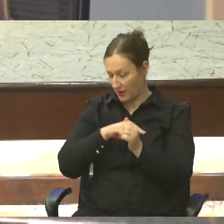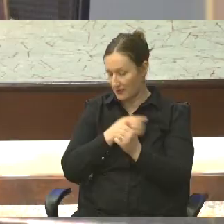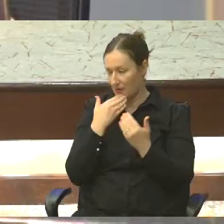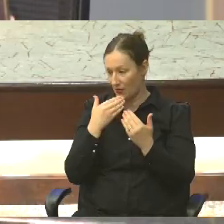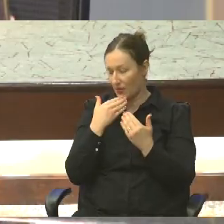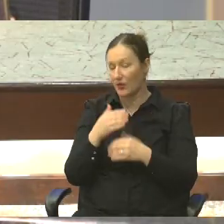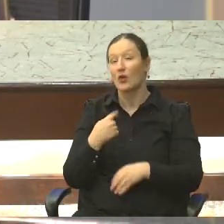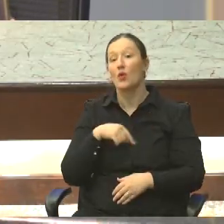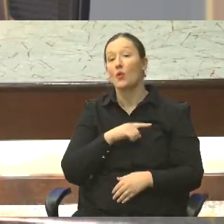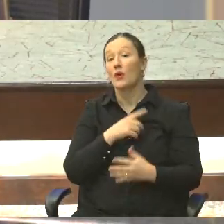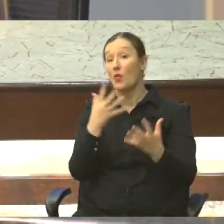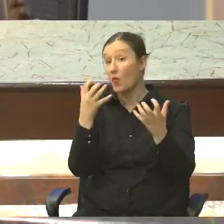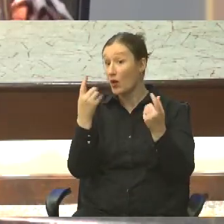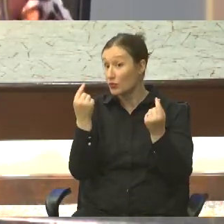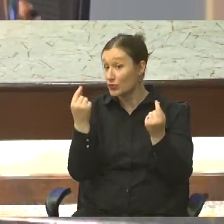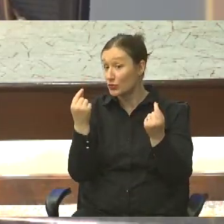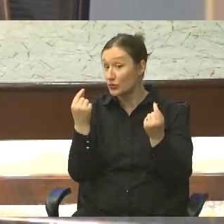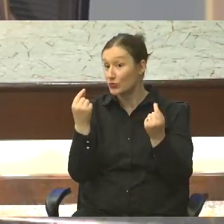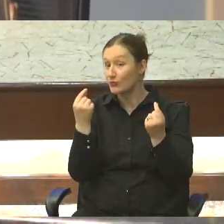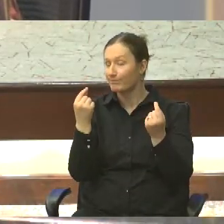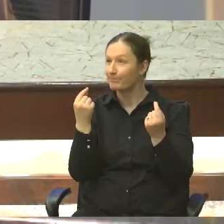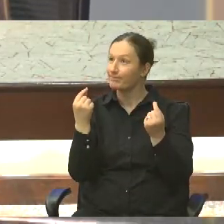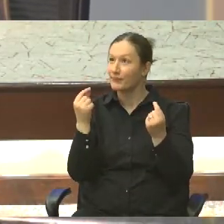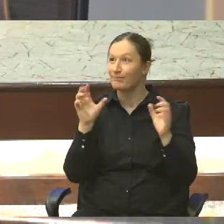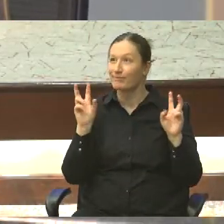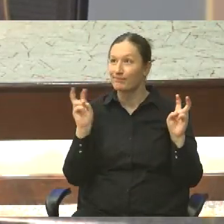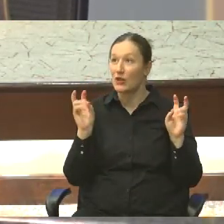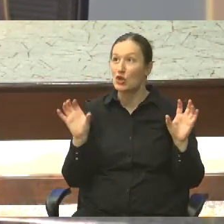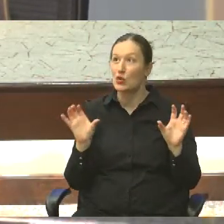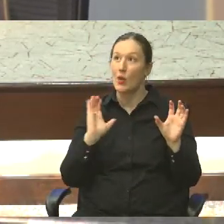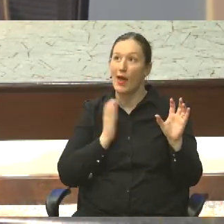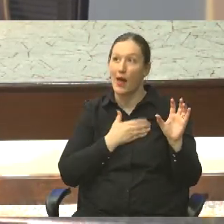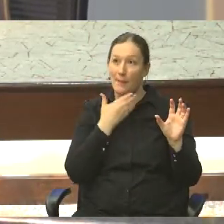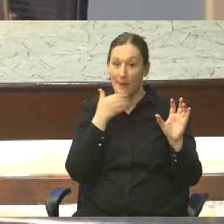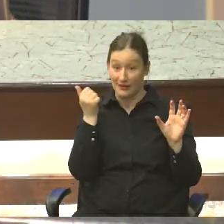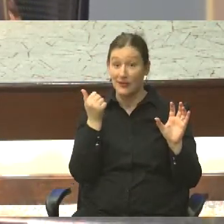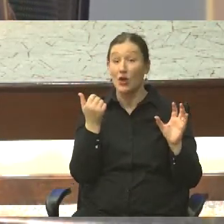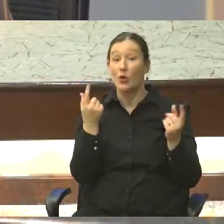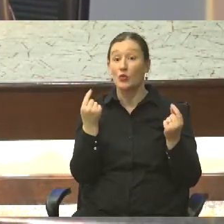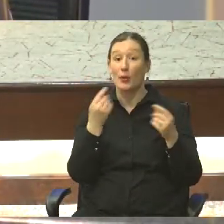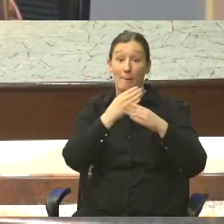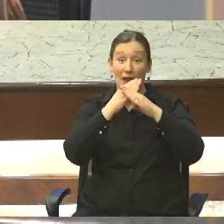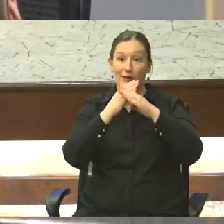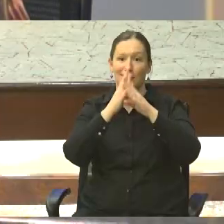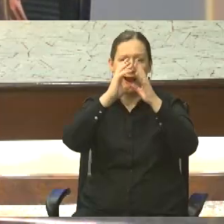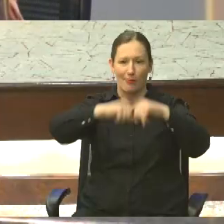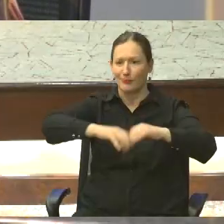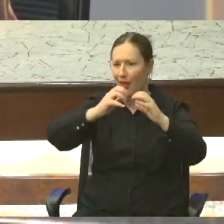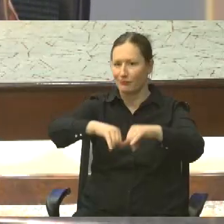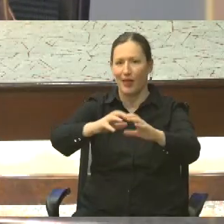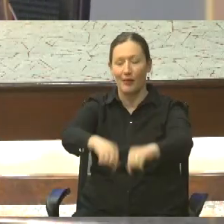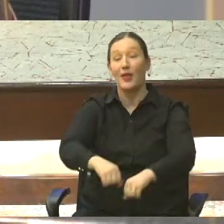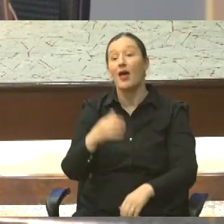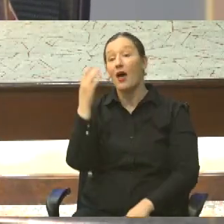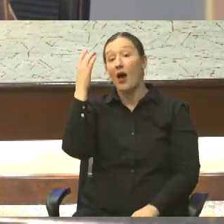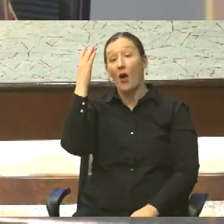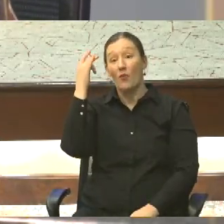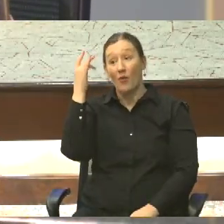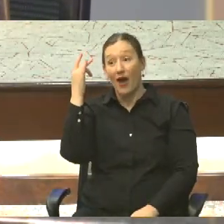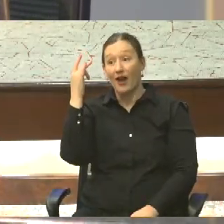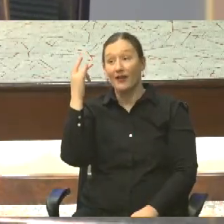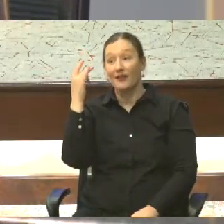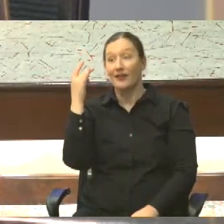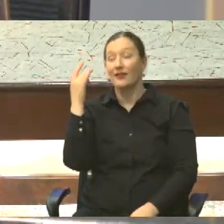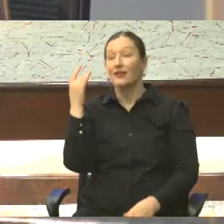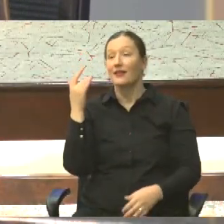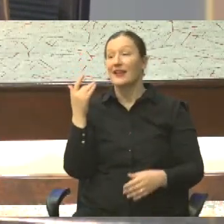to do our best to eliminate, barriers, out of school barriers